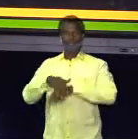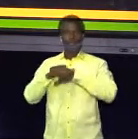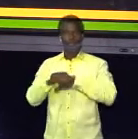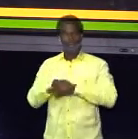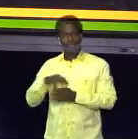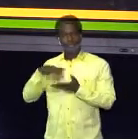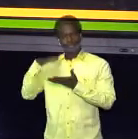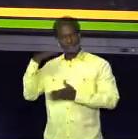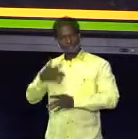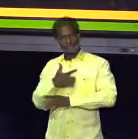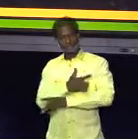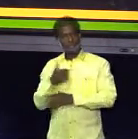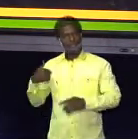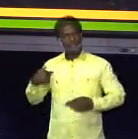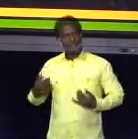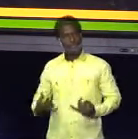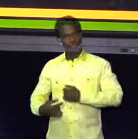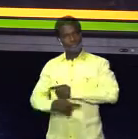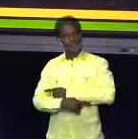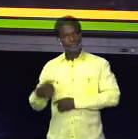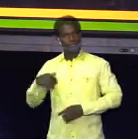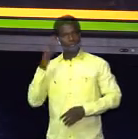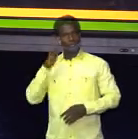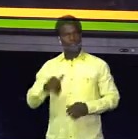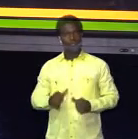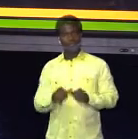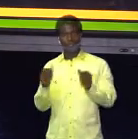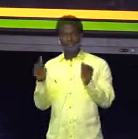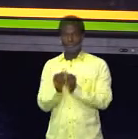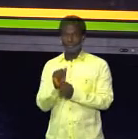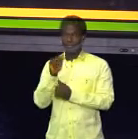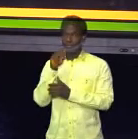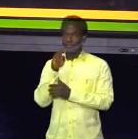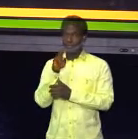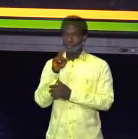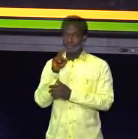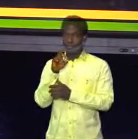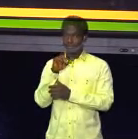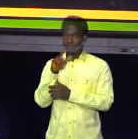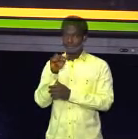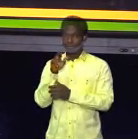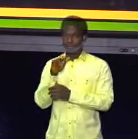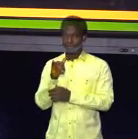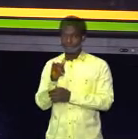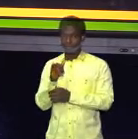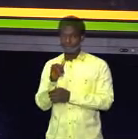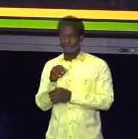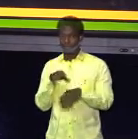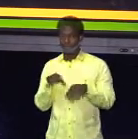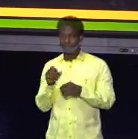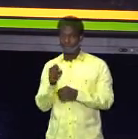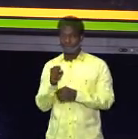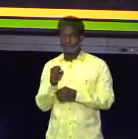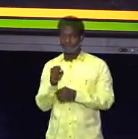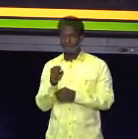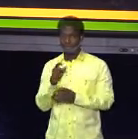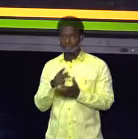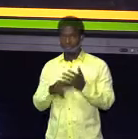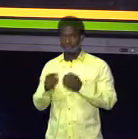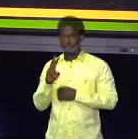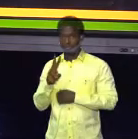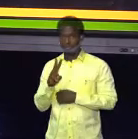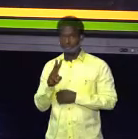English studies lesson today, we will continue with auxiliary verbs. Auxiliary verbs, part